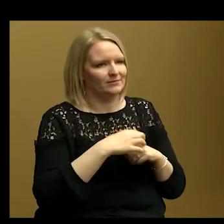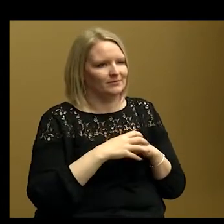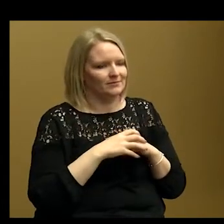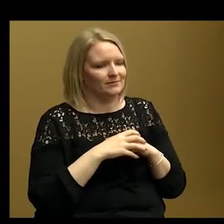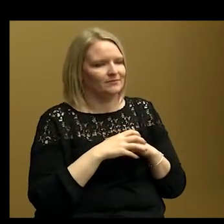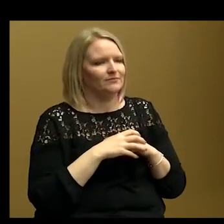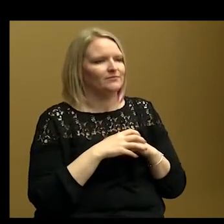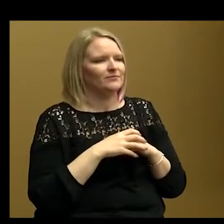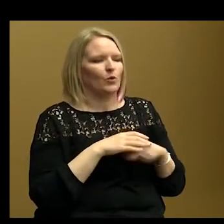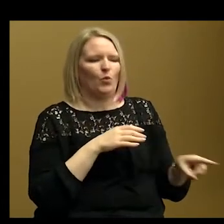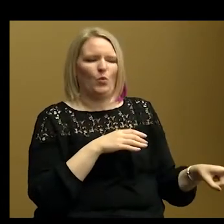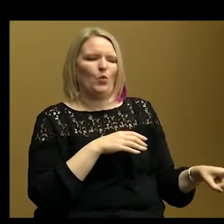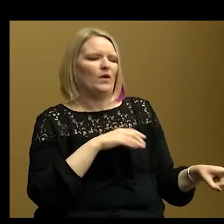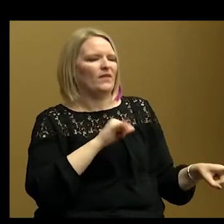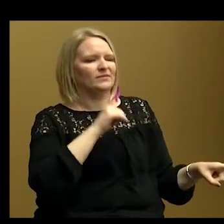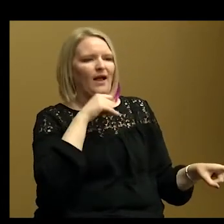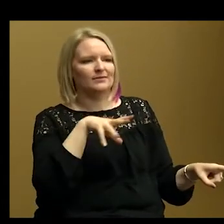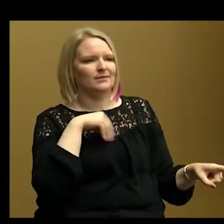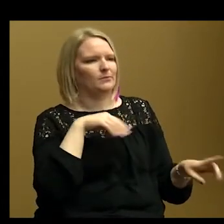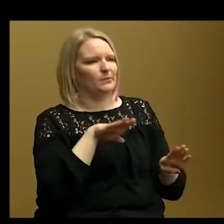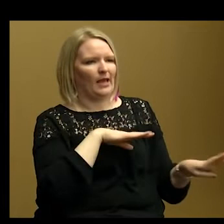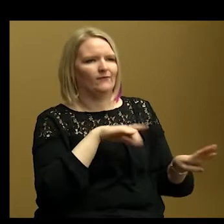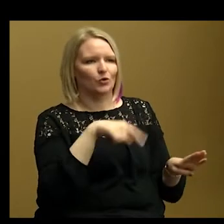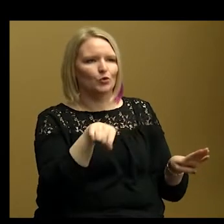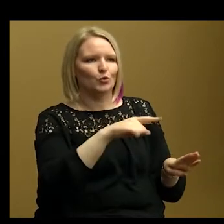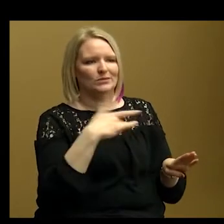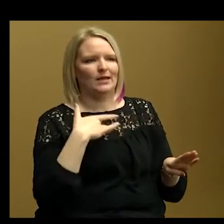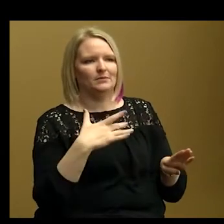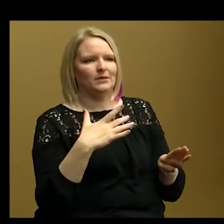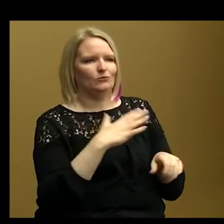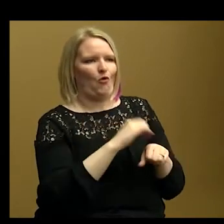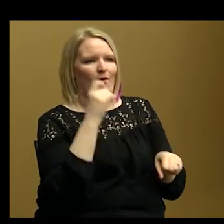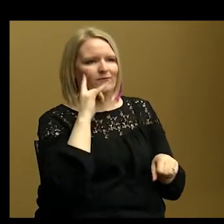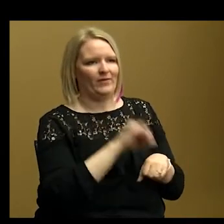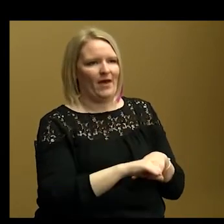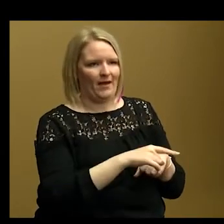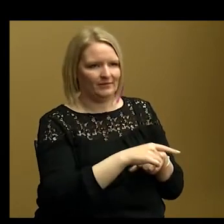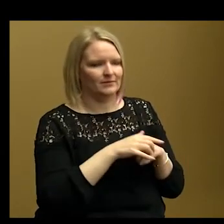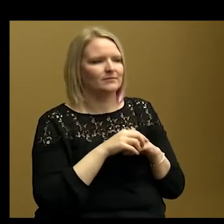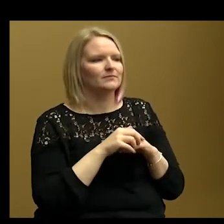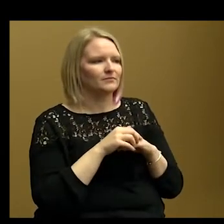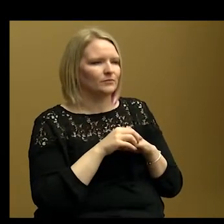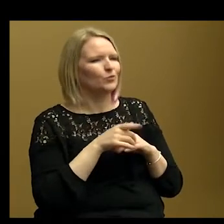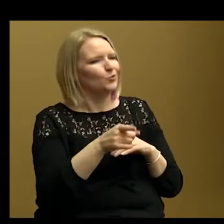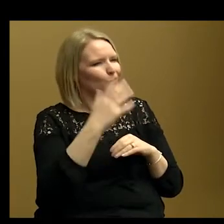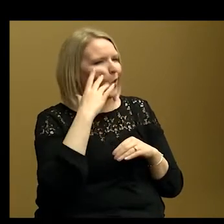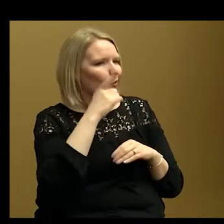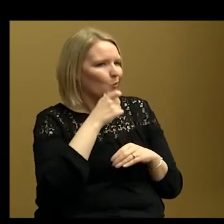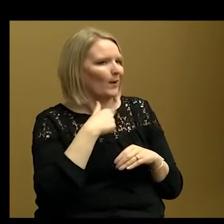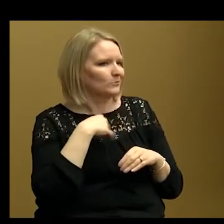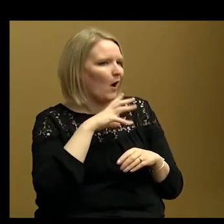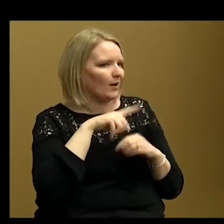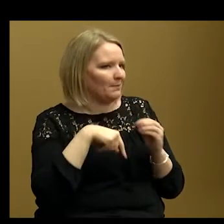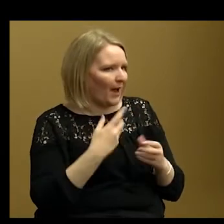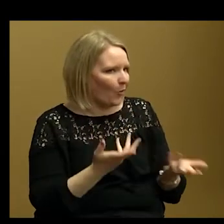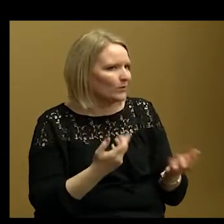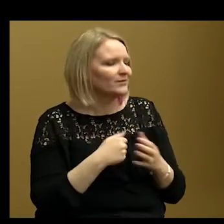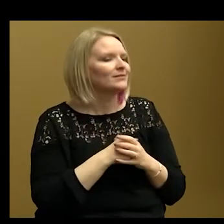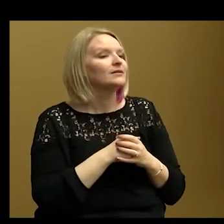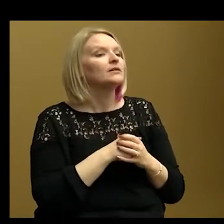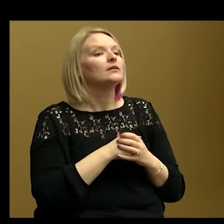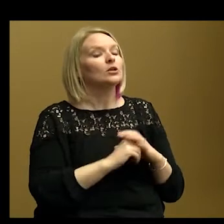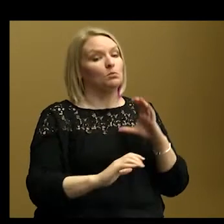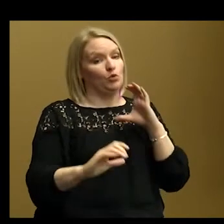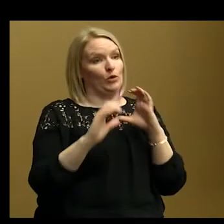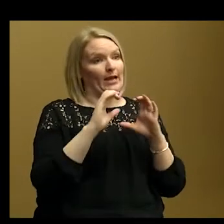Right? Yeah, I see all of you going, oh yeah, we got those. We know those kids. All right. And then the communication